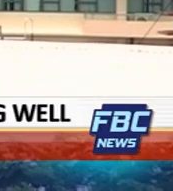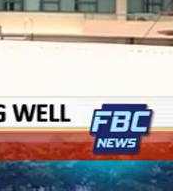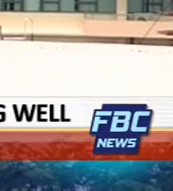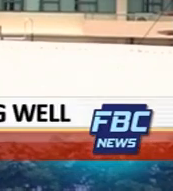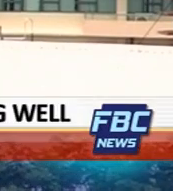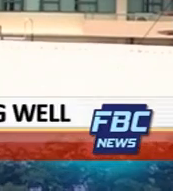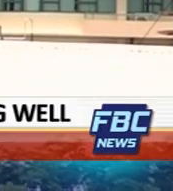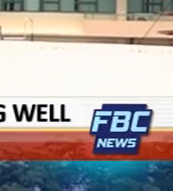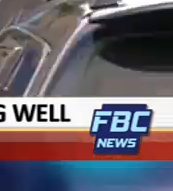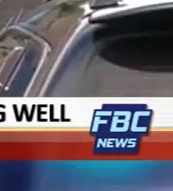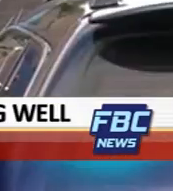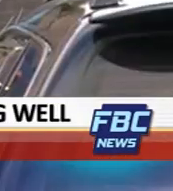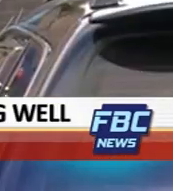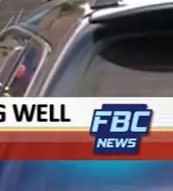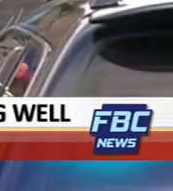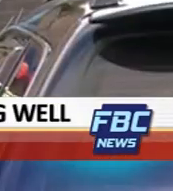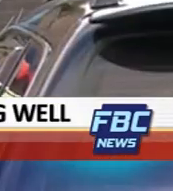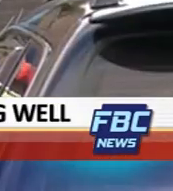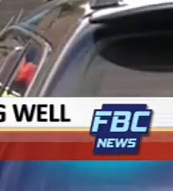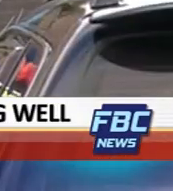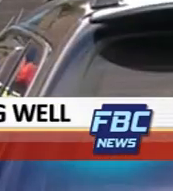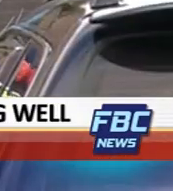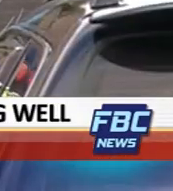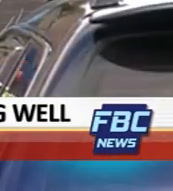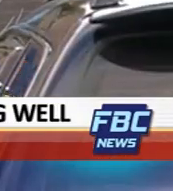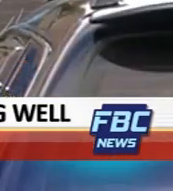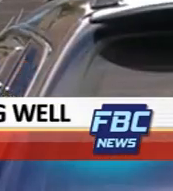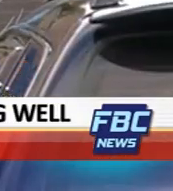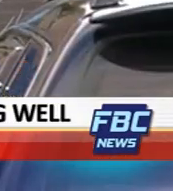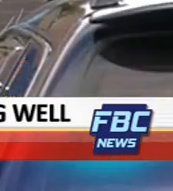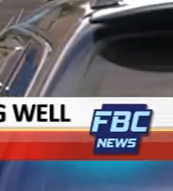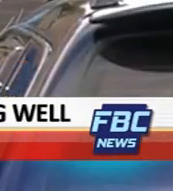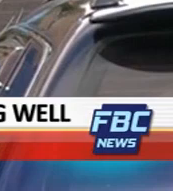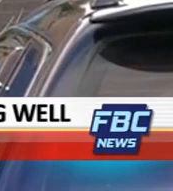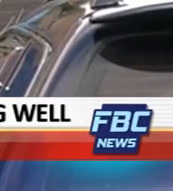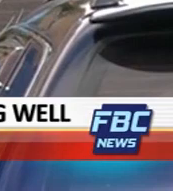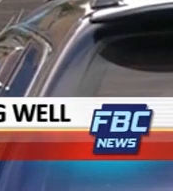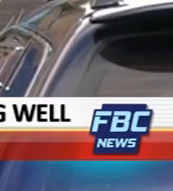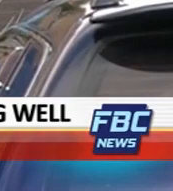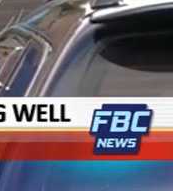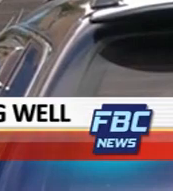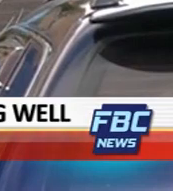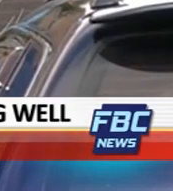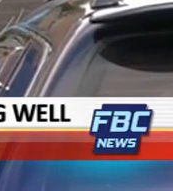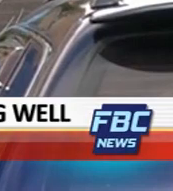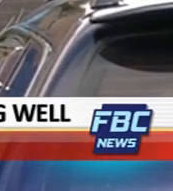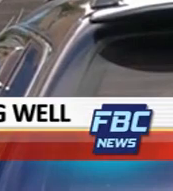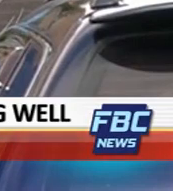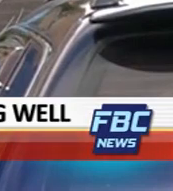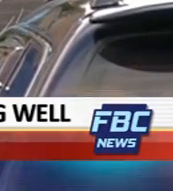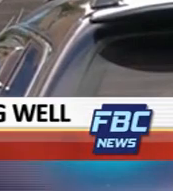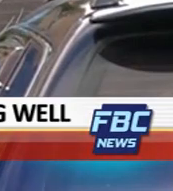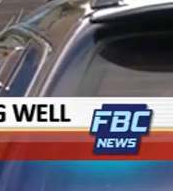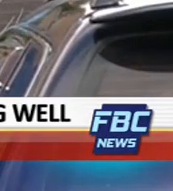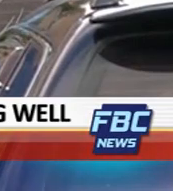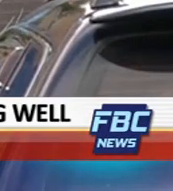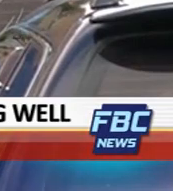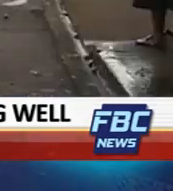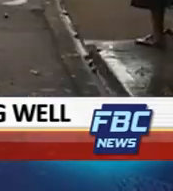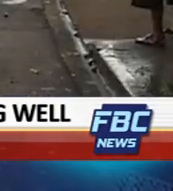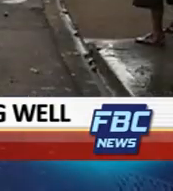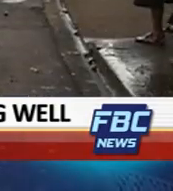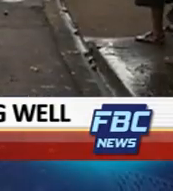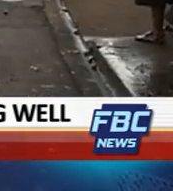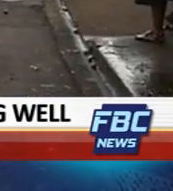recruitment and selection processes are now faster, while service delivery and the introduction of new ideas have also improved at